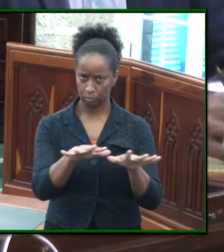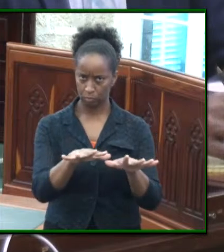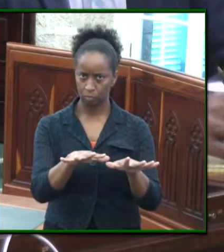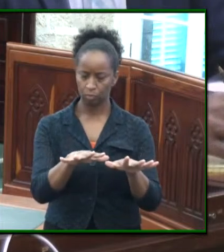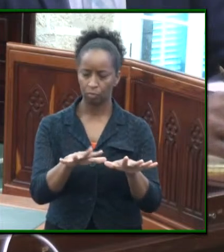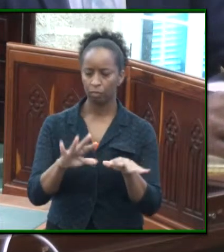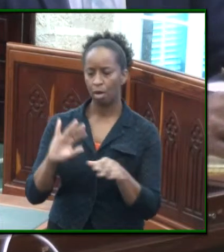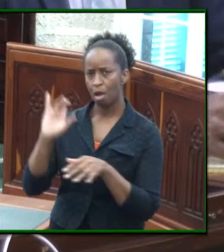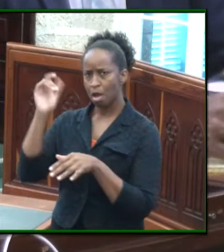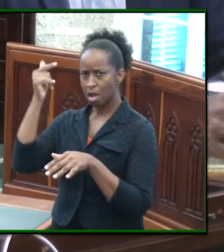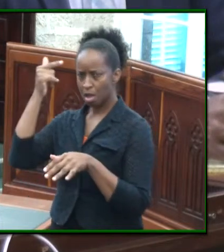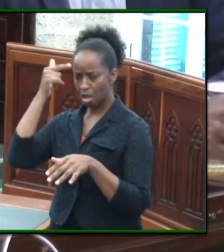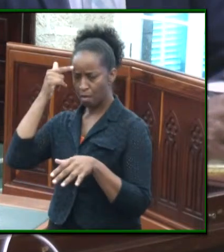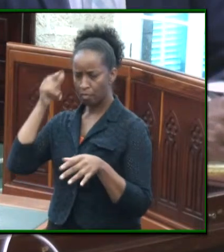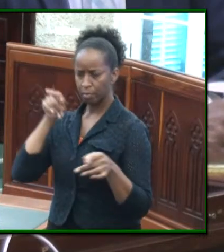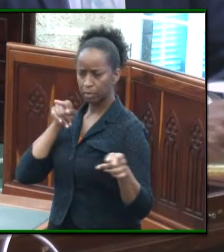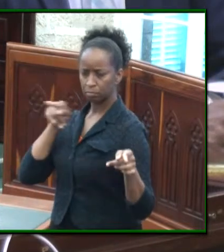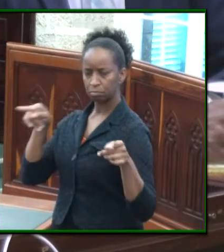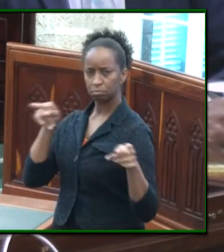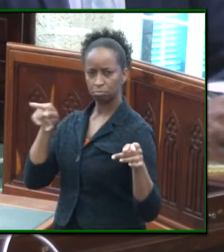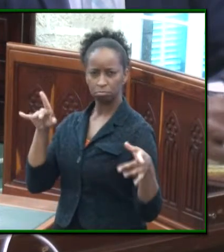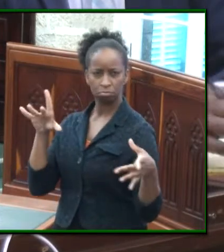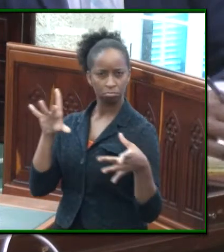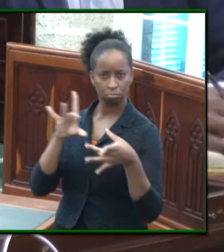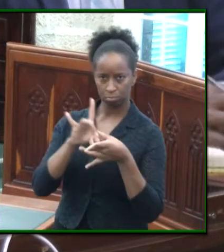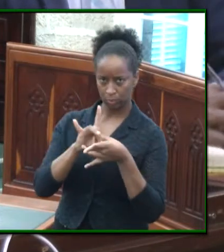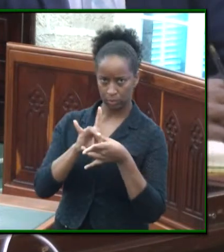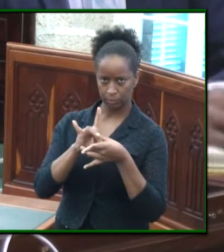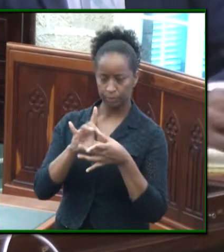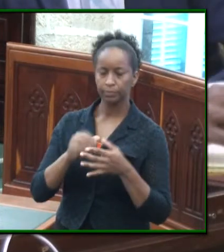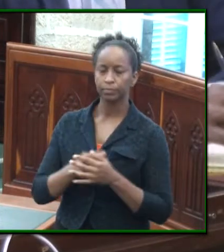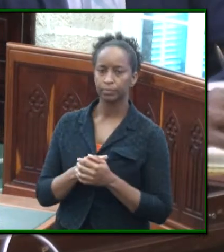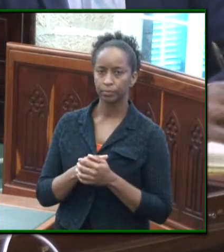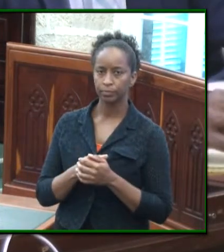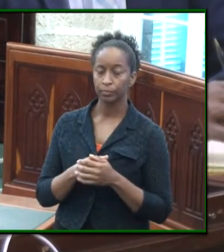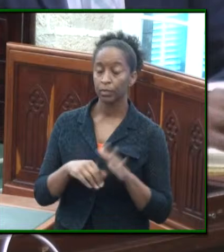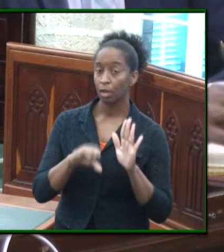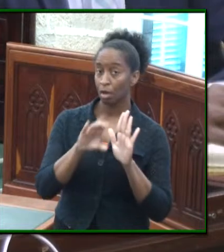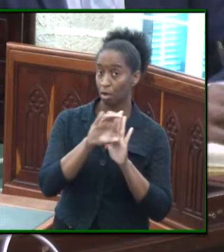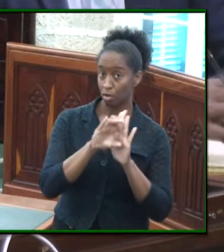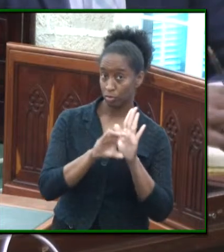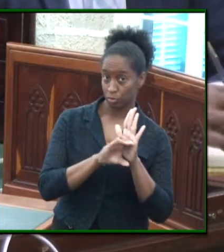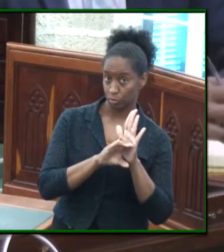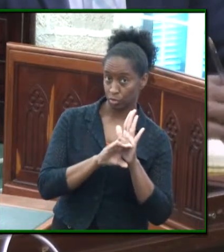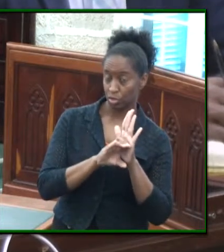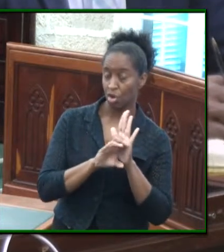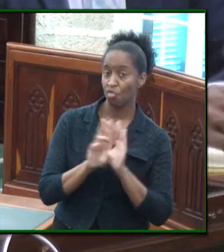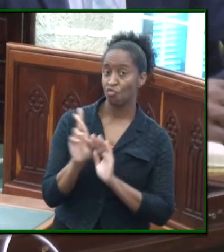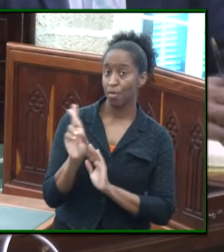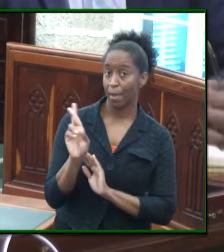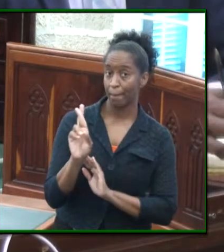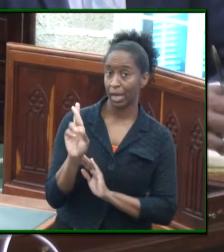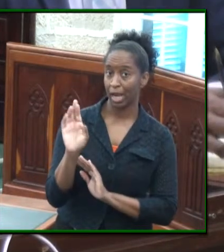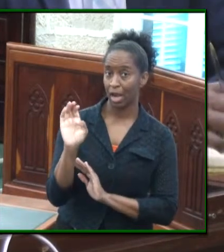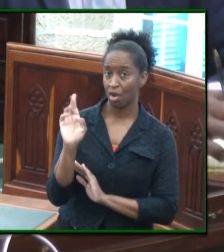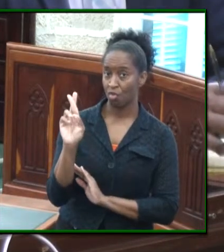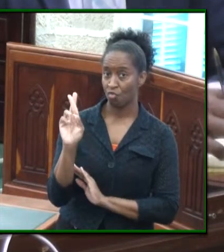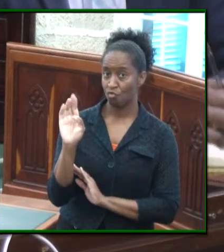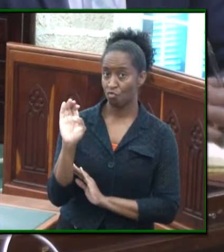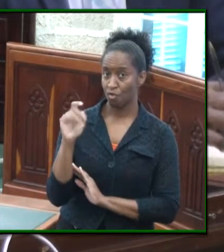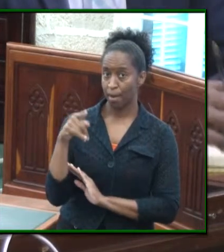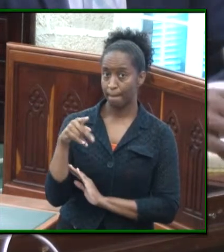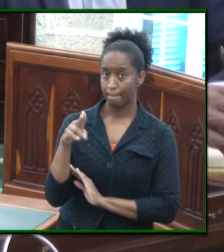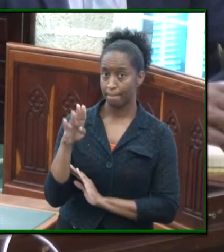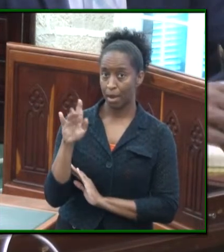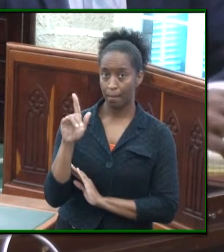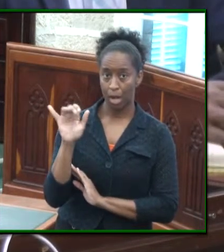is a constitution which does exactly the same thing but provides for the head of state to be a president.